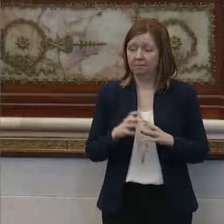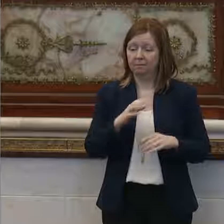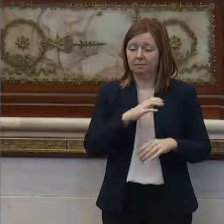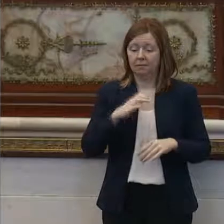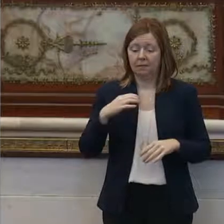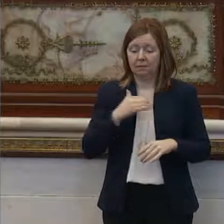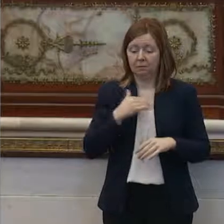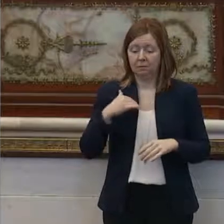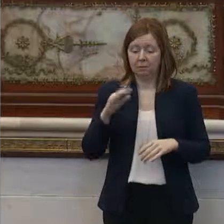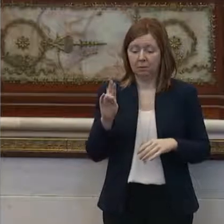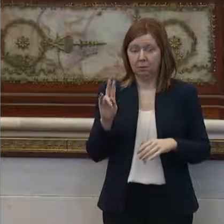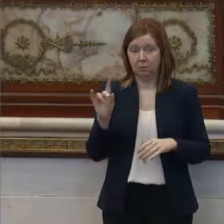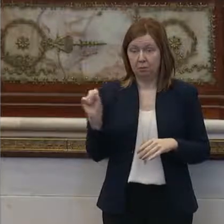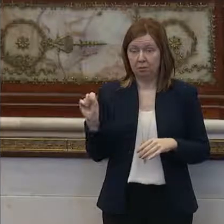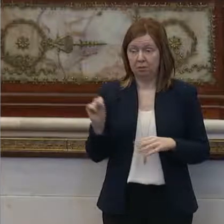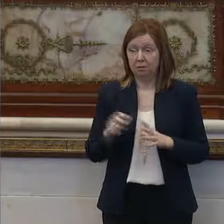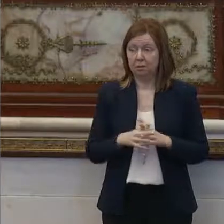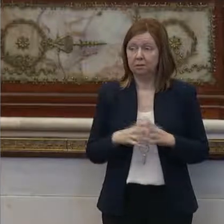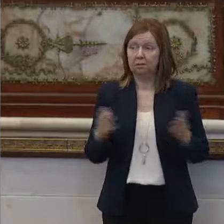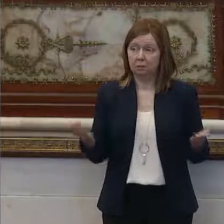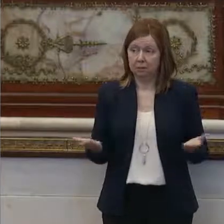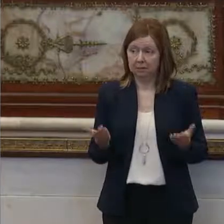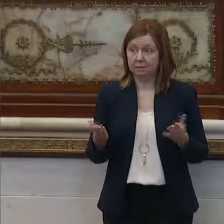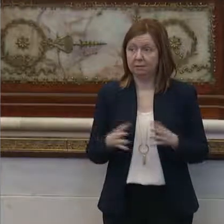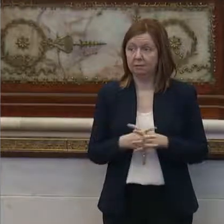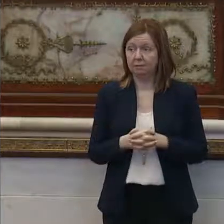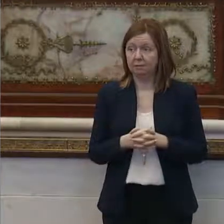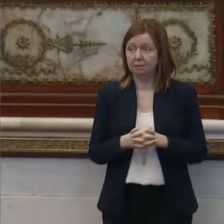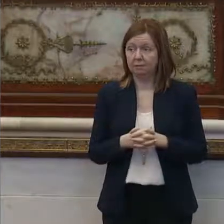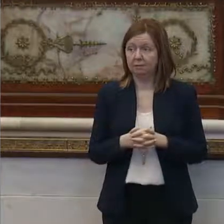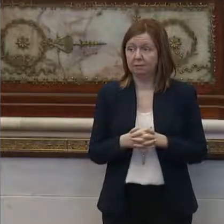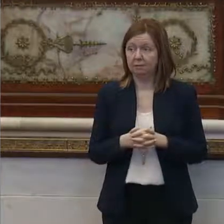Councilmember Brooks. Present.